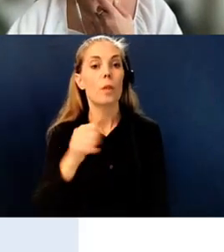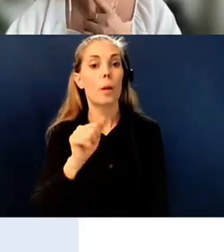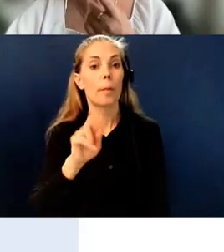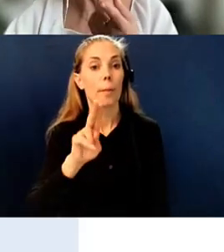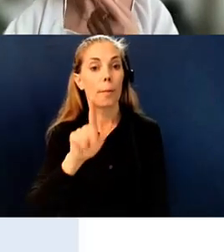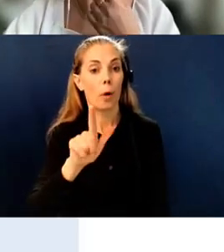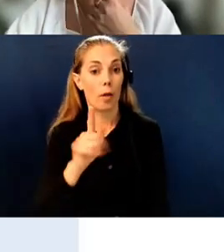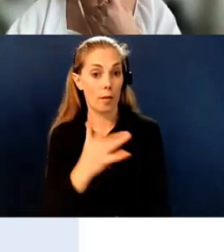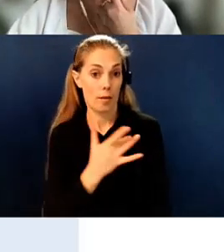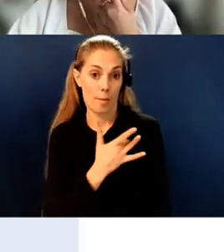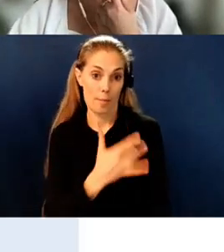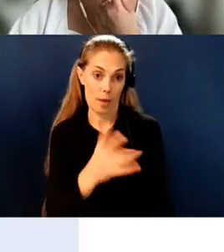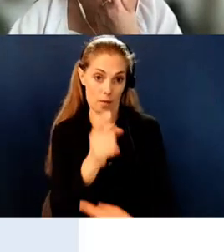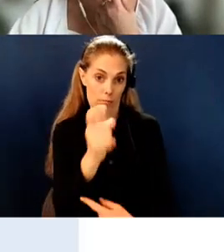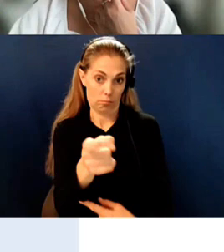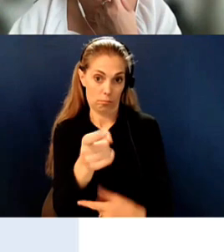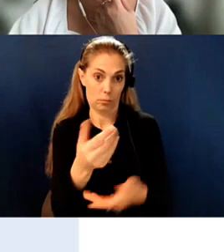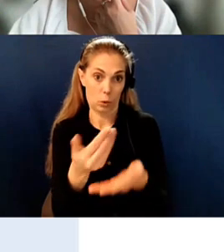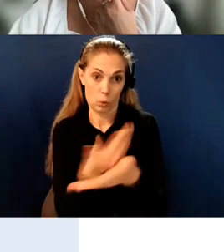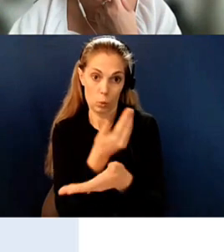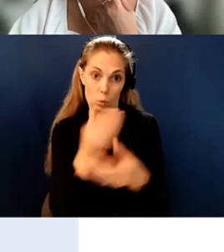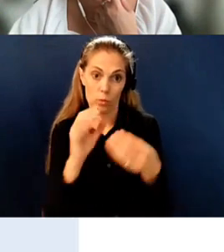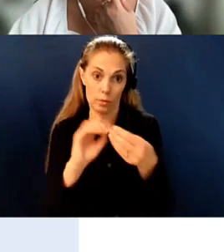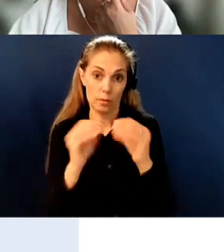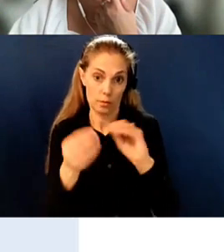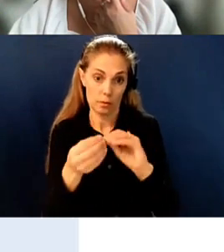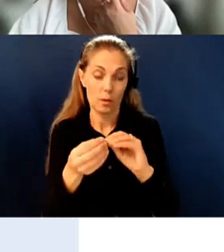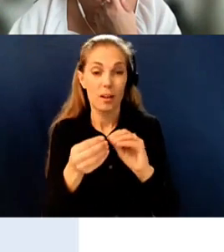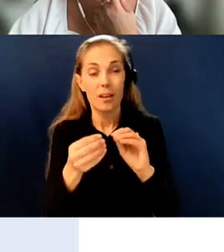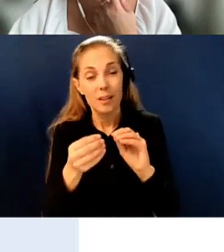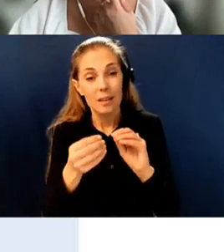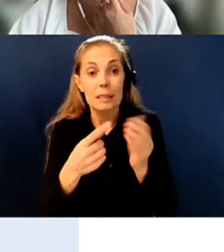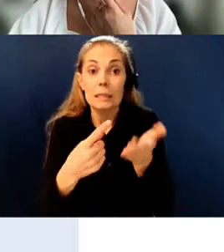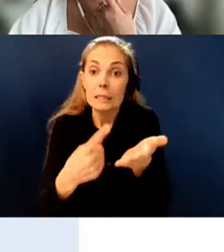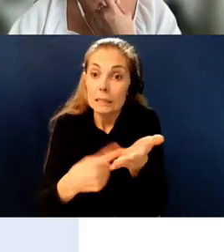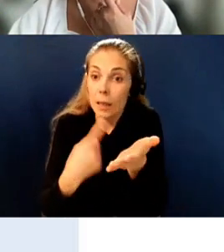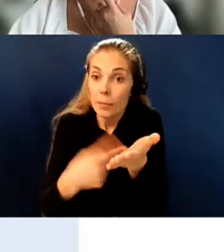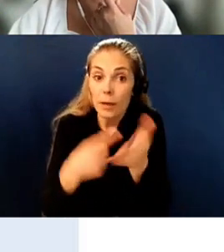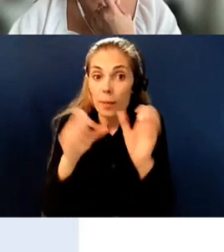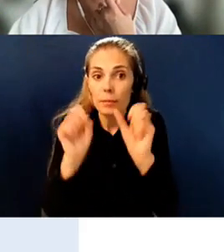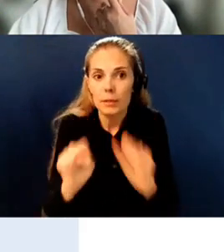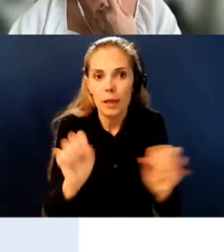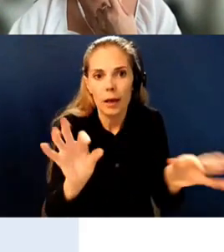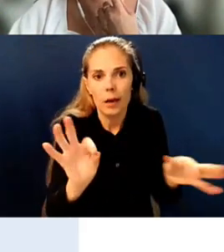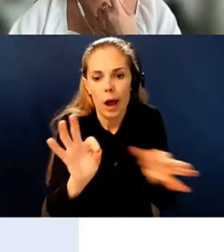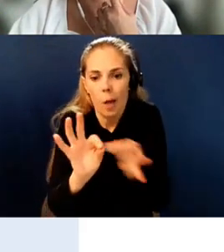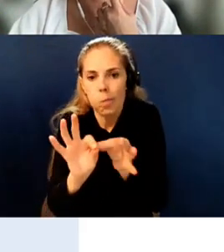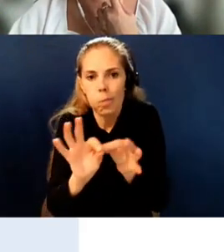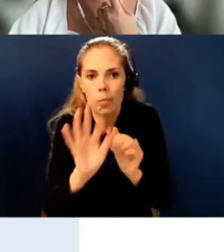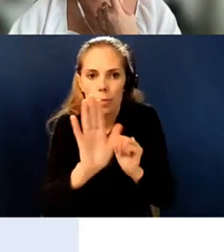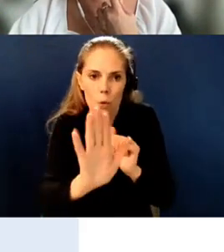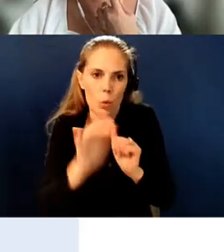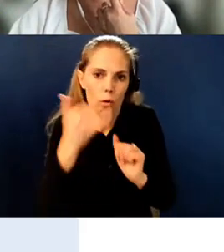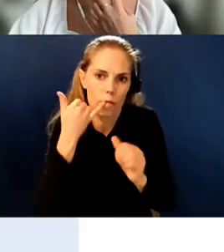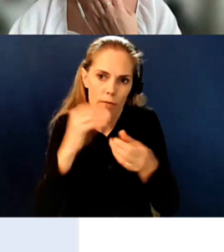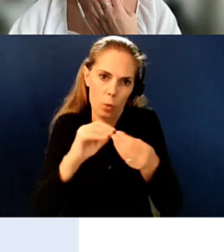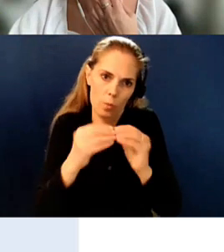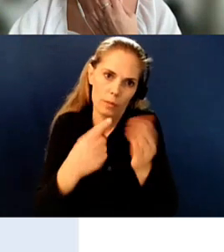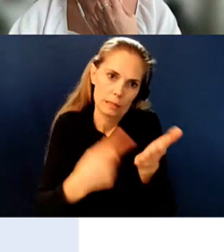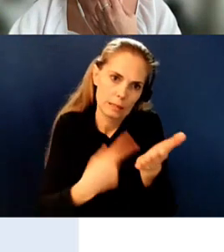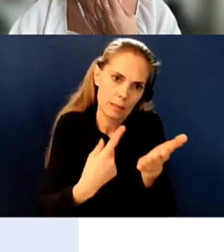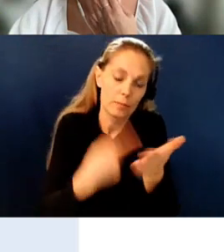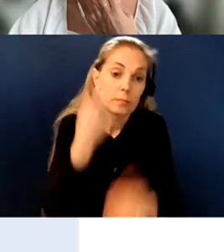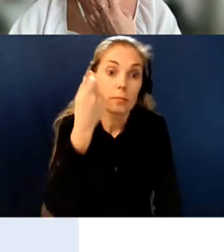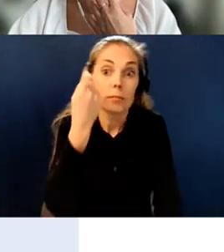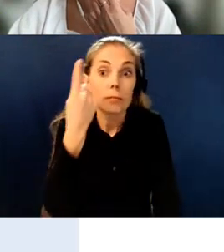to us and you can use that. It doesn't always work. It depends. Like if you're using a VoIP line, it won't work. It has to be a standard landline.